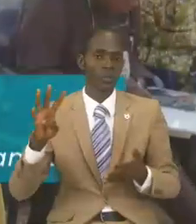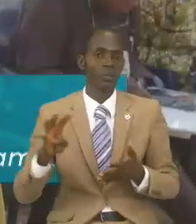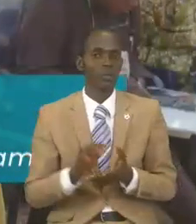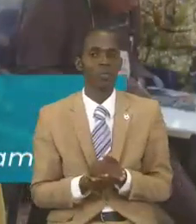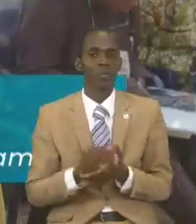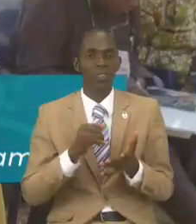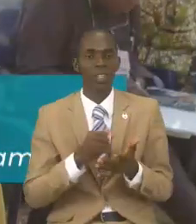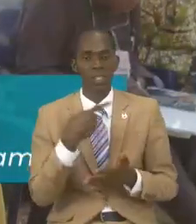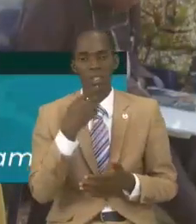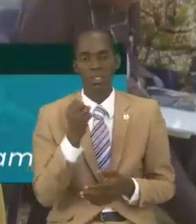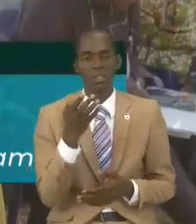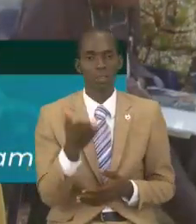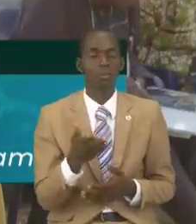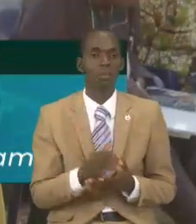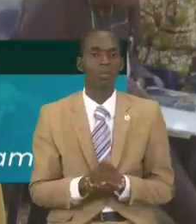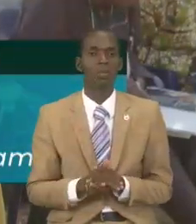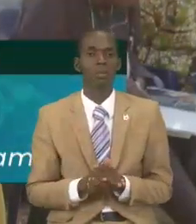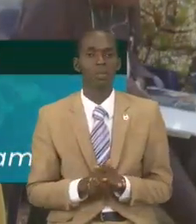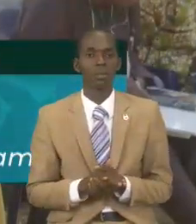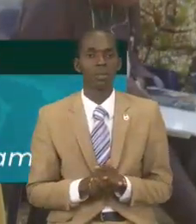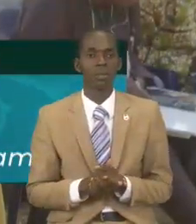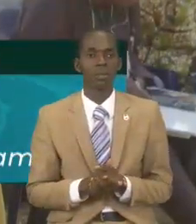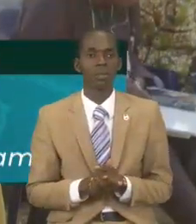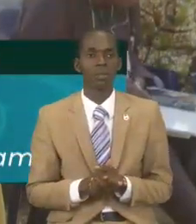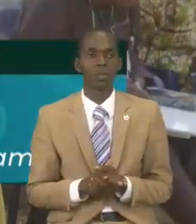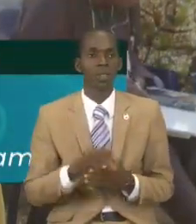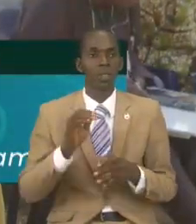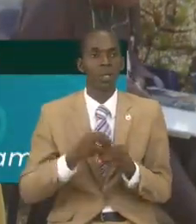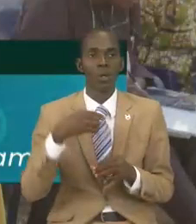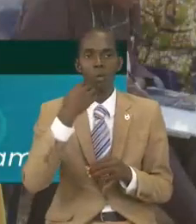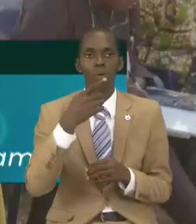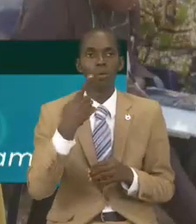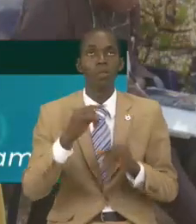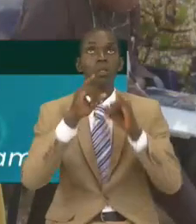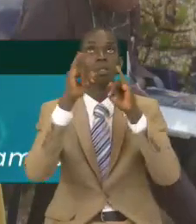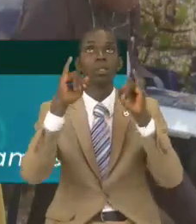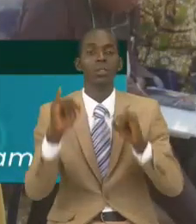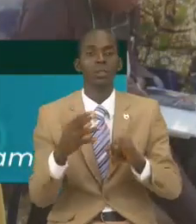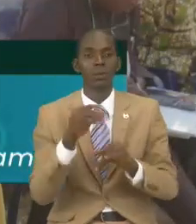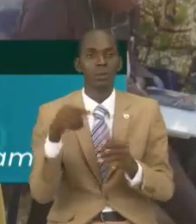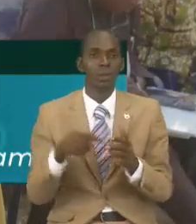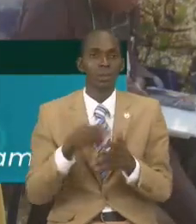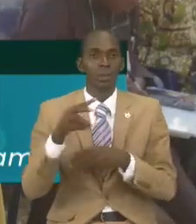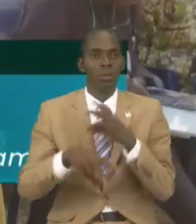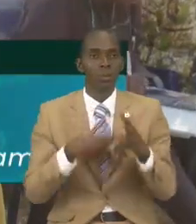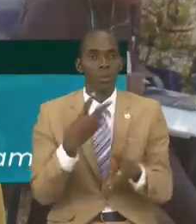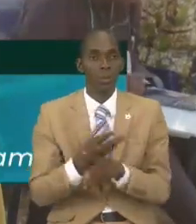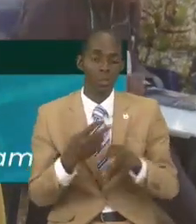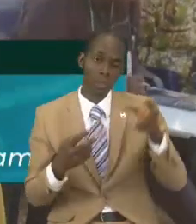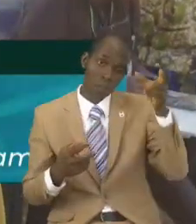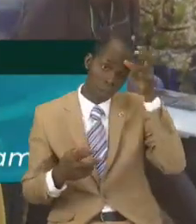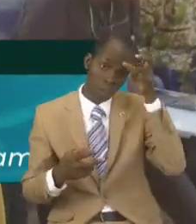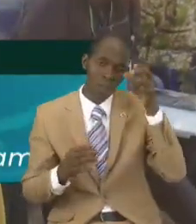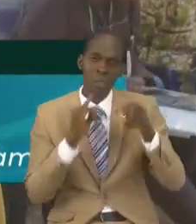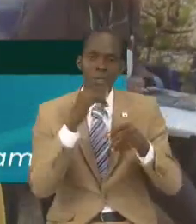It says, in whom the God of this world, Satan is the God